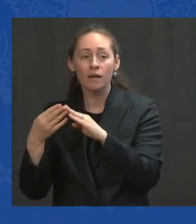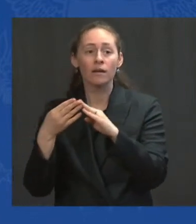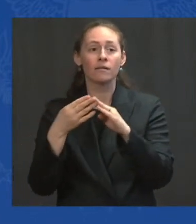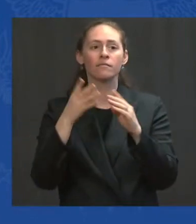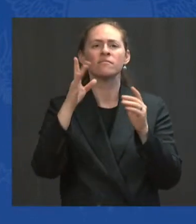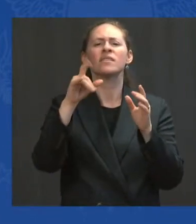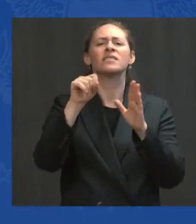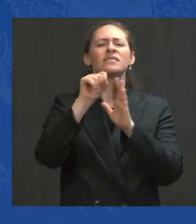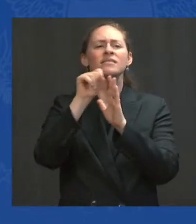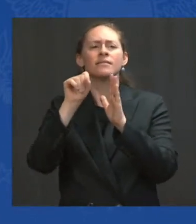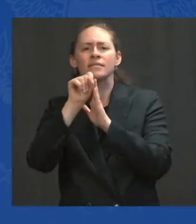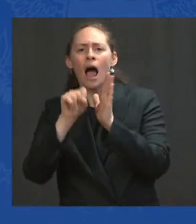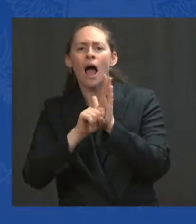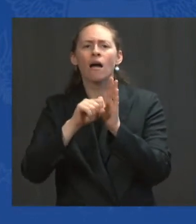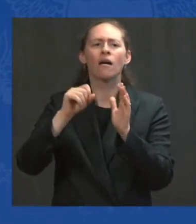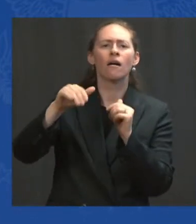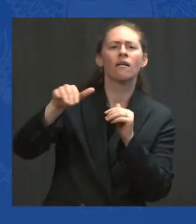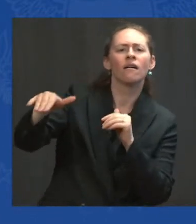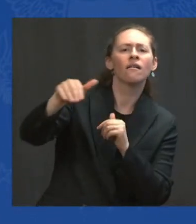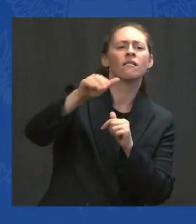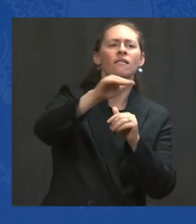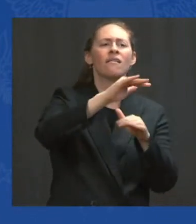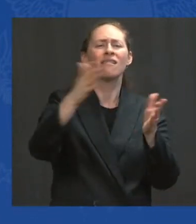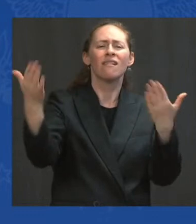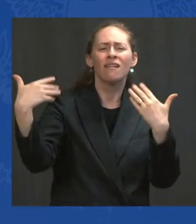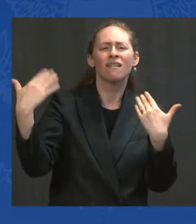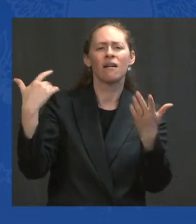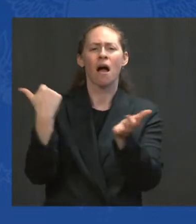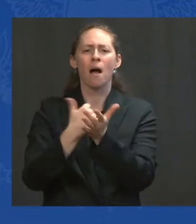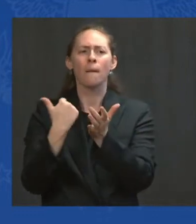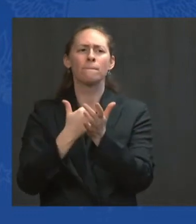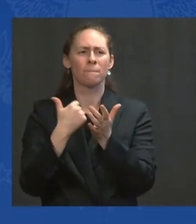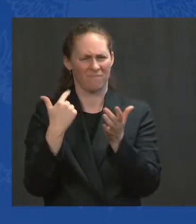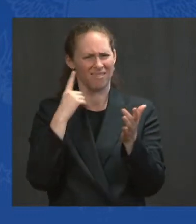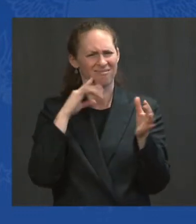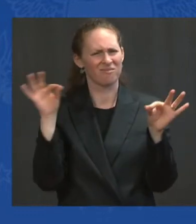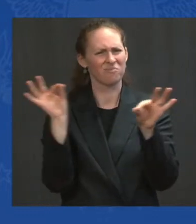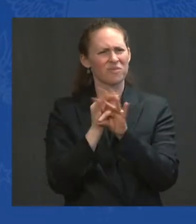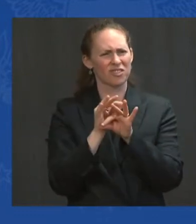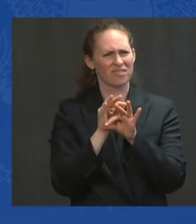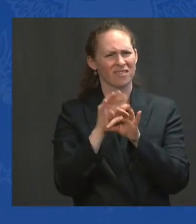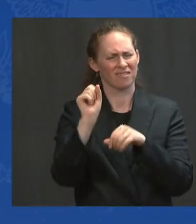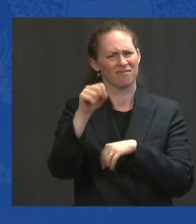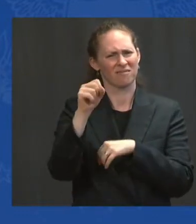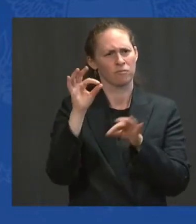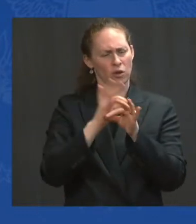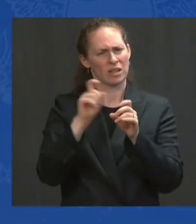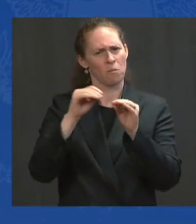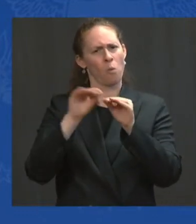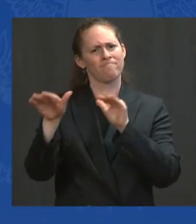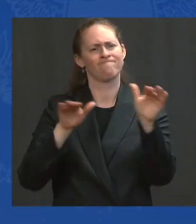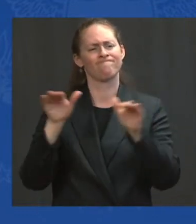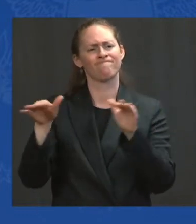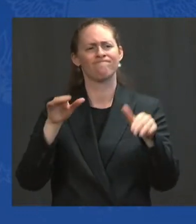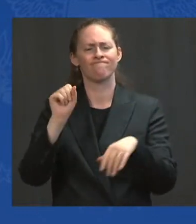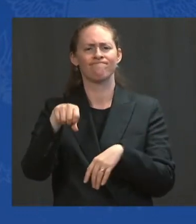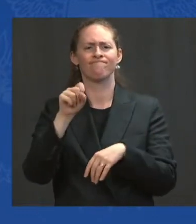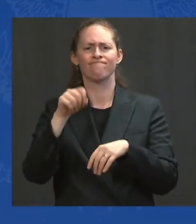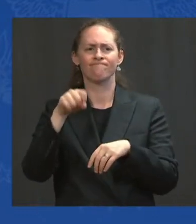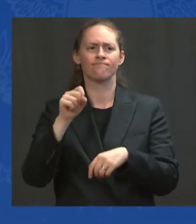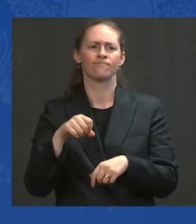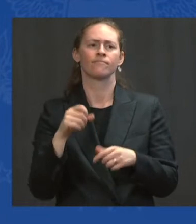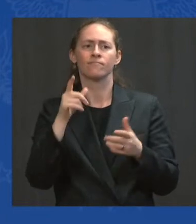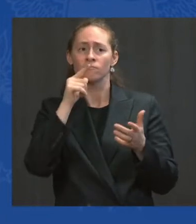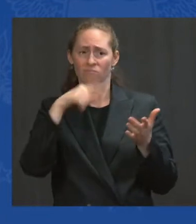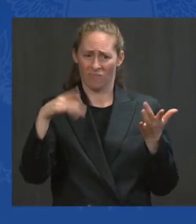contacted neighbors. This is important work that's leading to more vaccinations, and it's done by people who care about